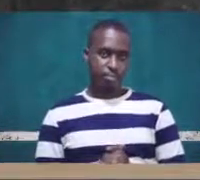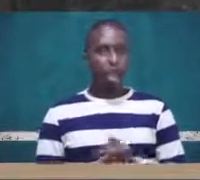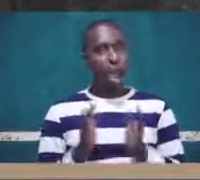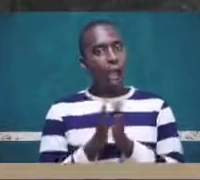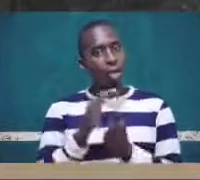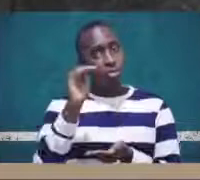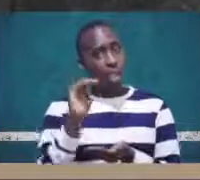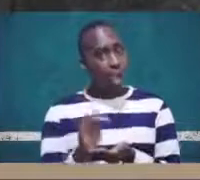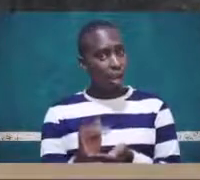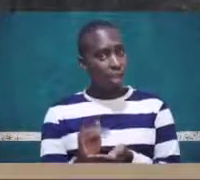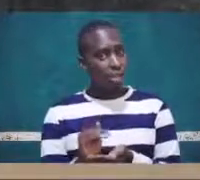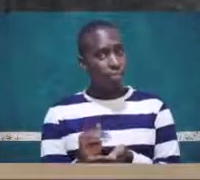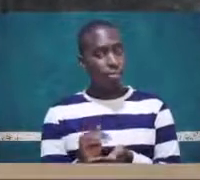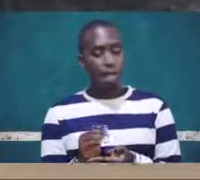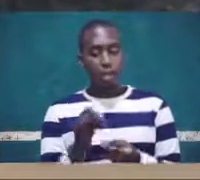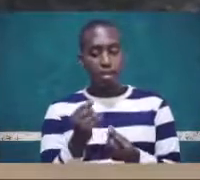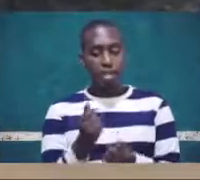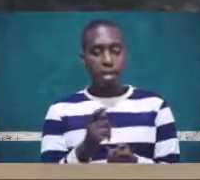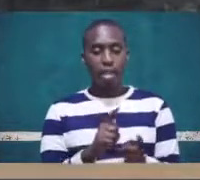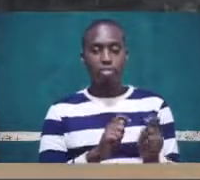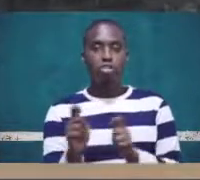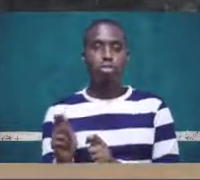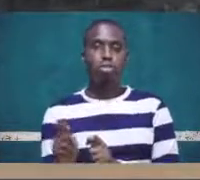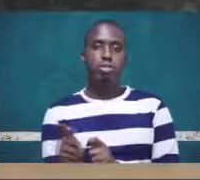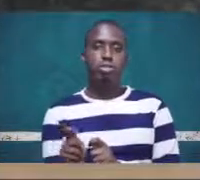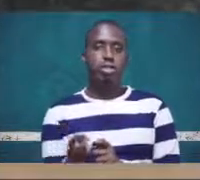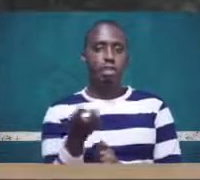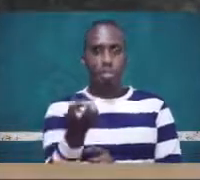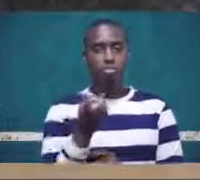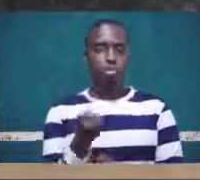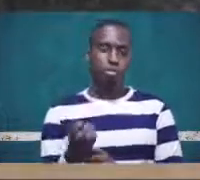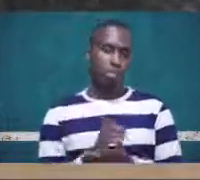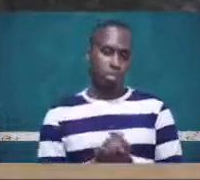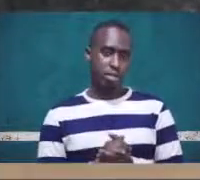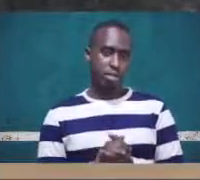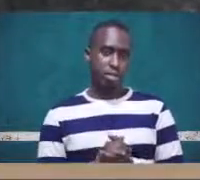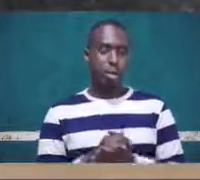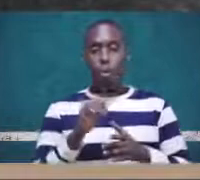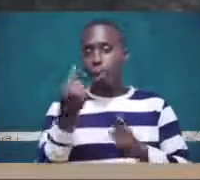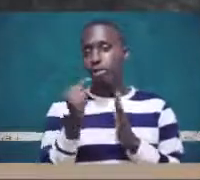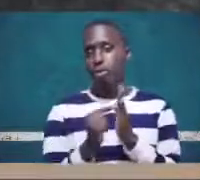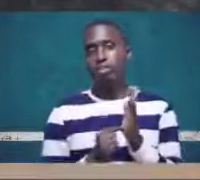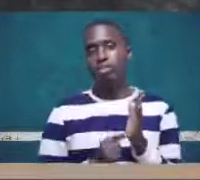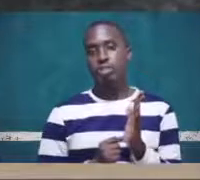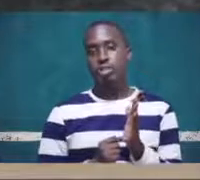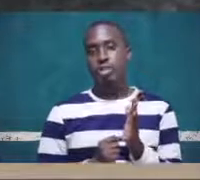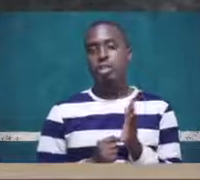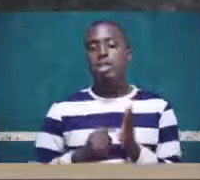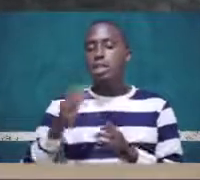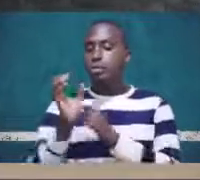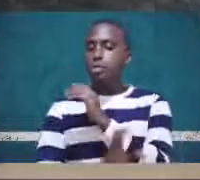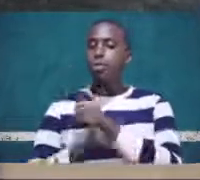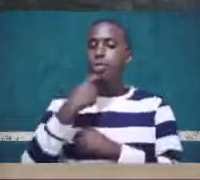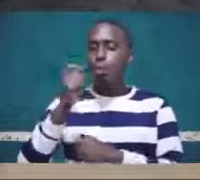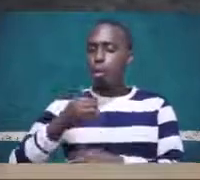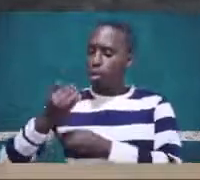which reduces transport costs. Now, with one of the conditions, countries should be geographically close to